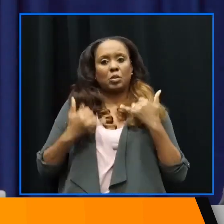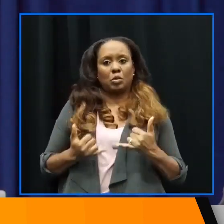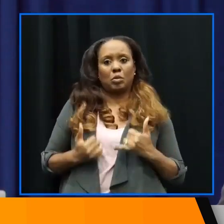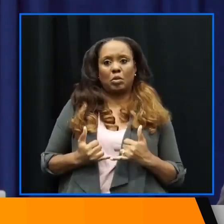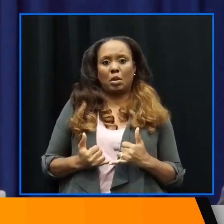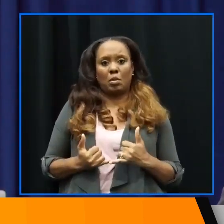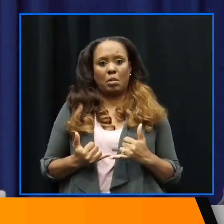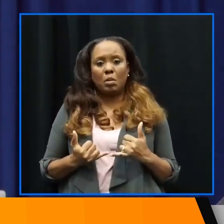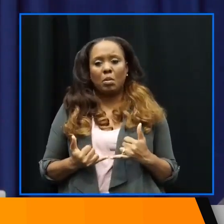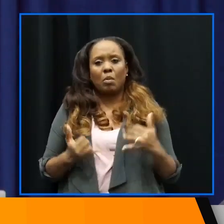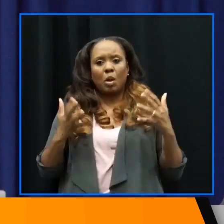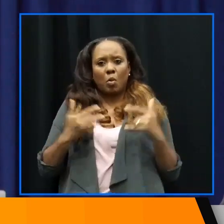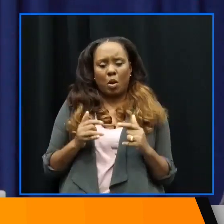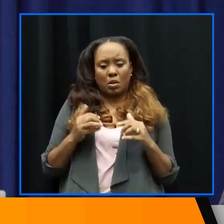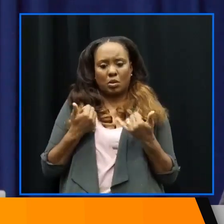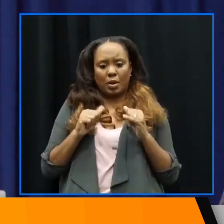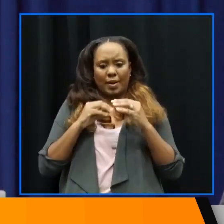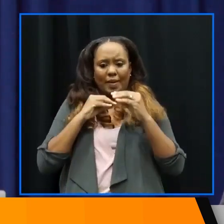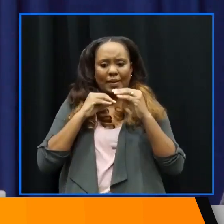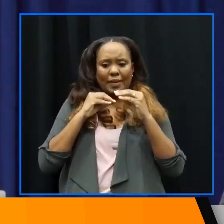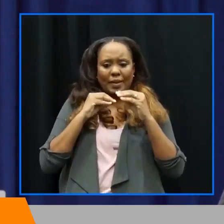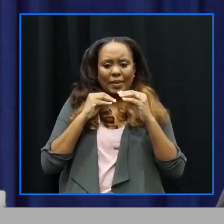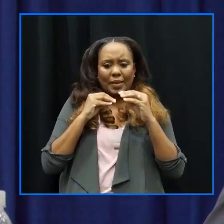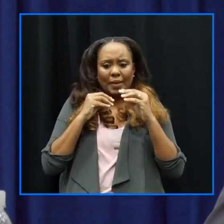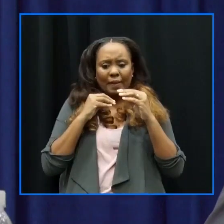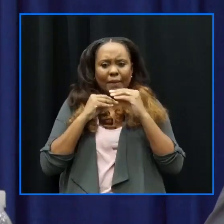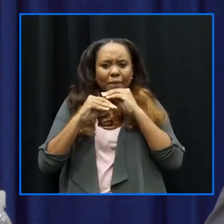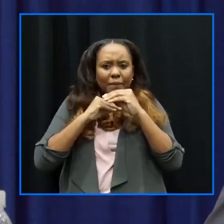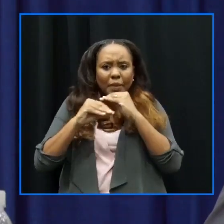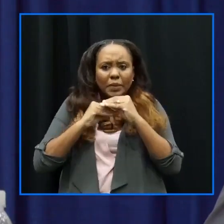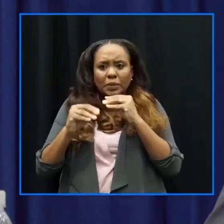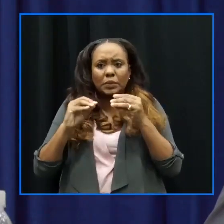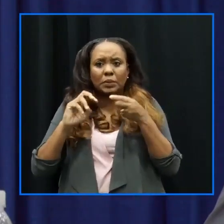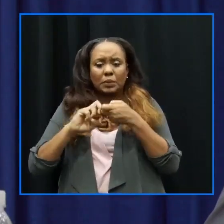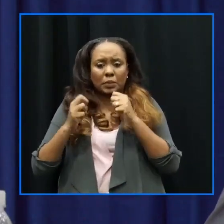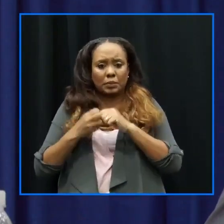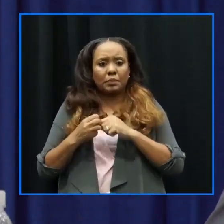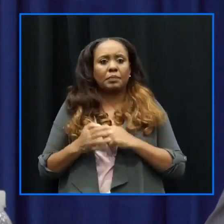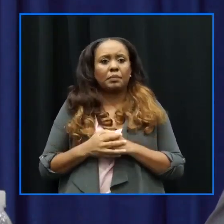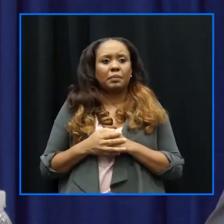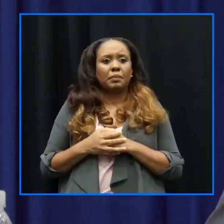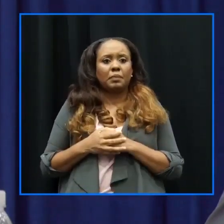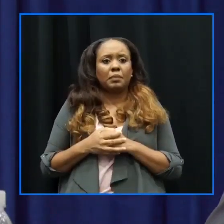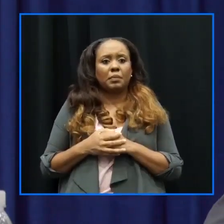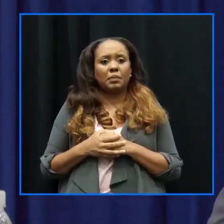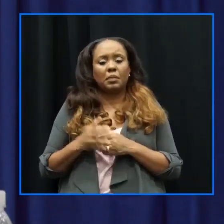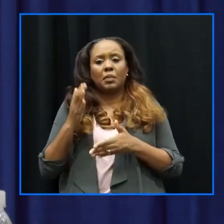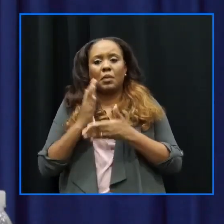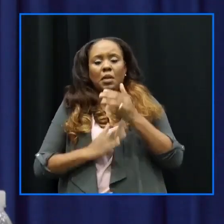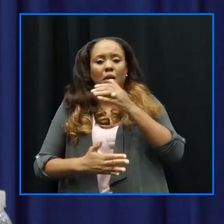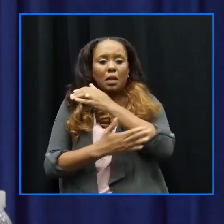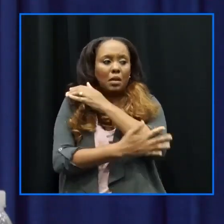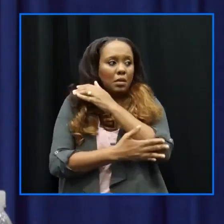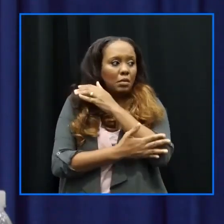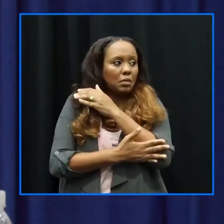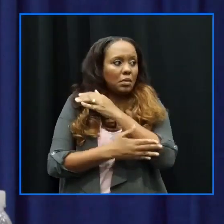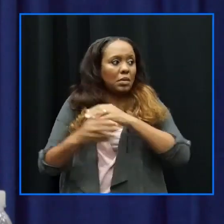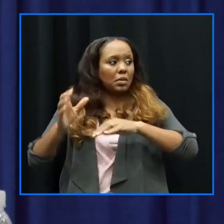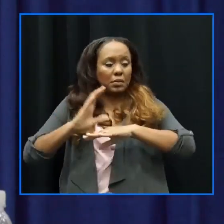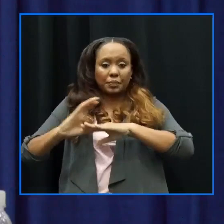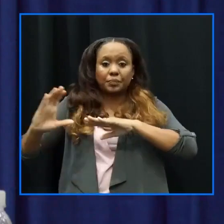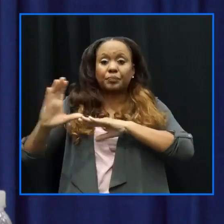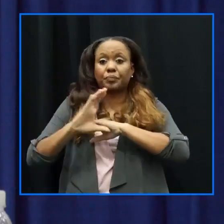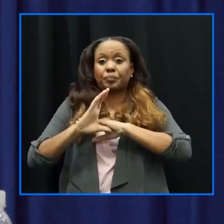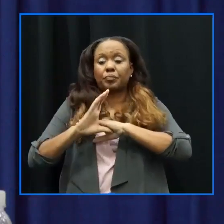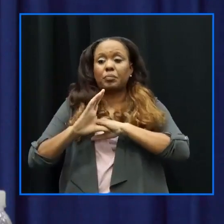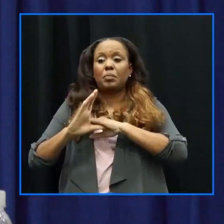earliest possible opportunity. There are countries in the Caribbean that are five six years away from the moment that we are